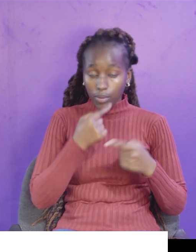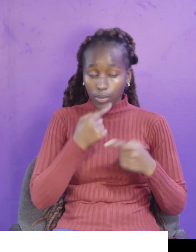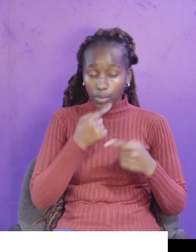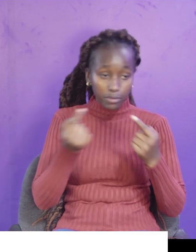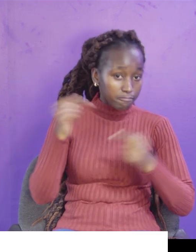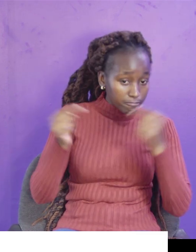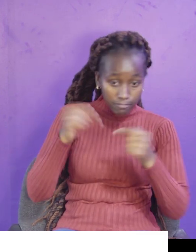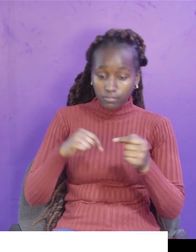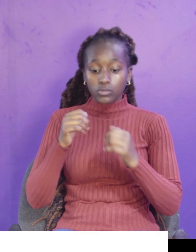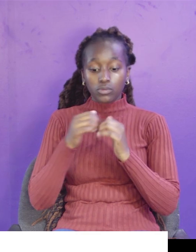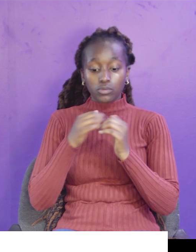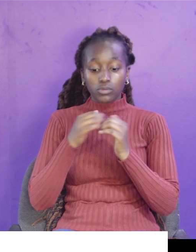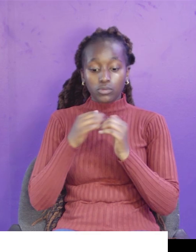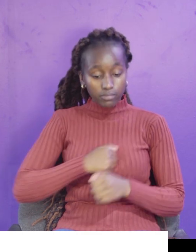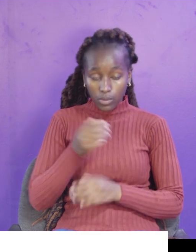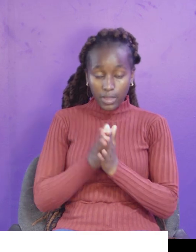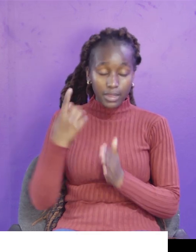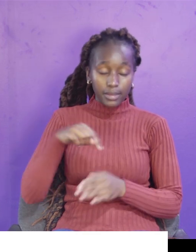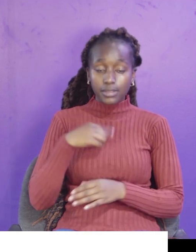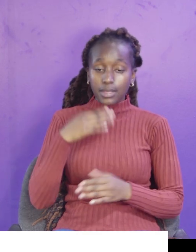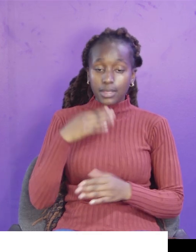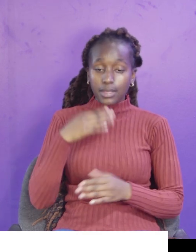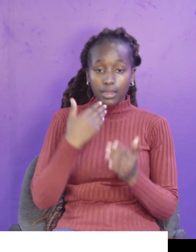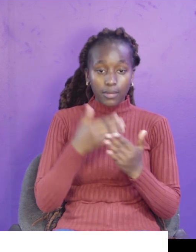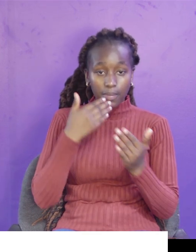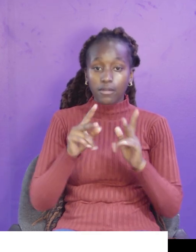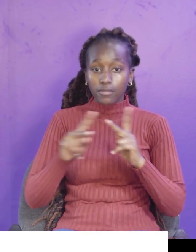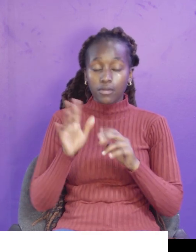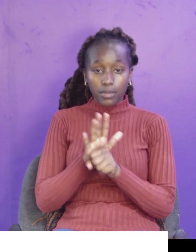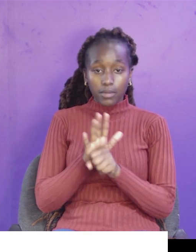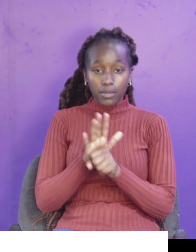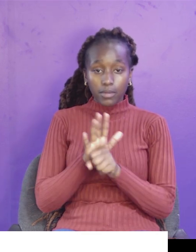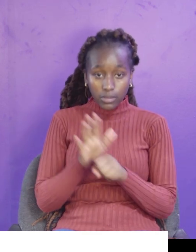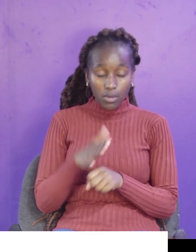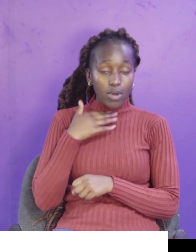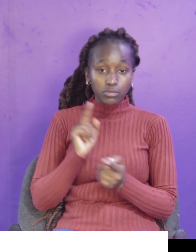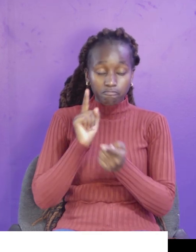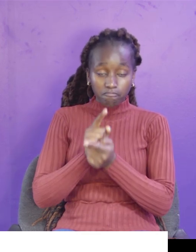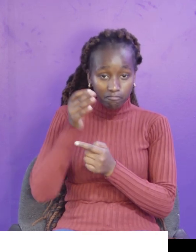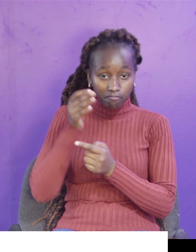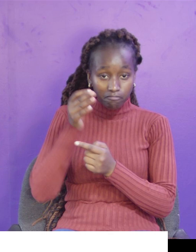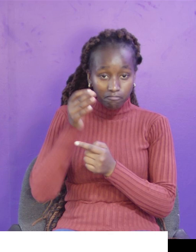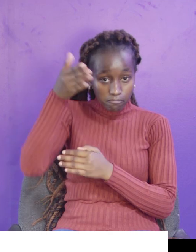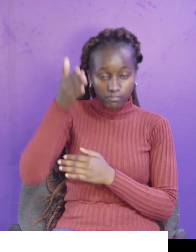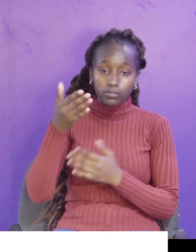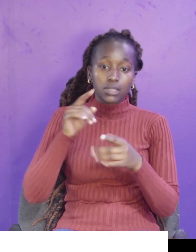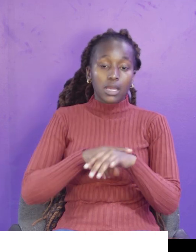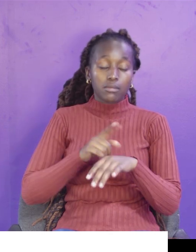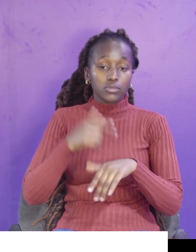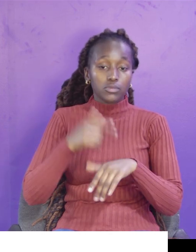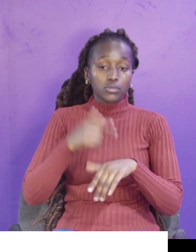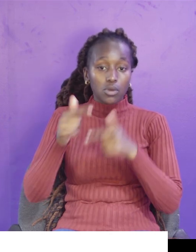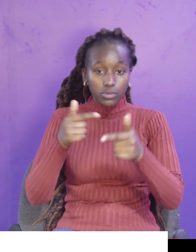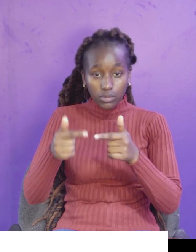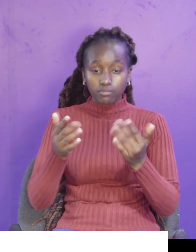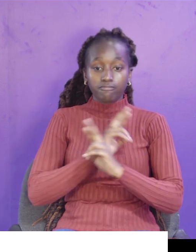us. Asanteni sana, tutawaona mbele katika safari ya kumpumzisha huyu